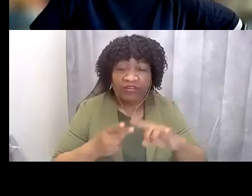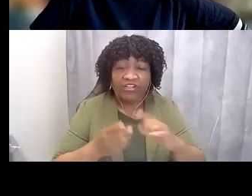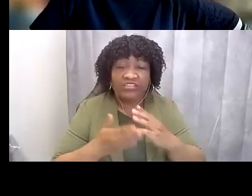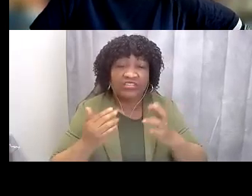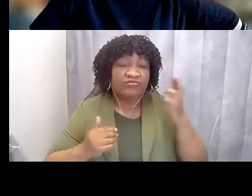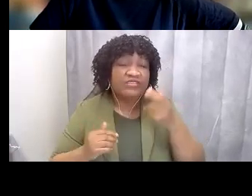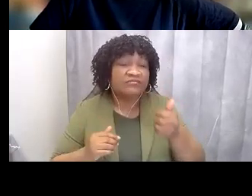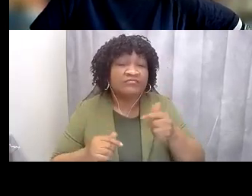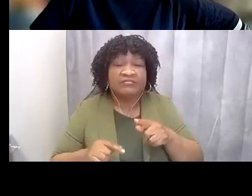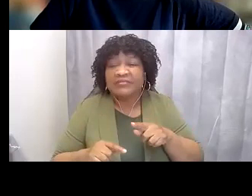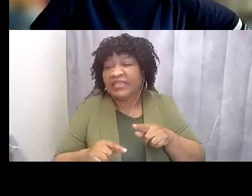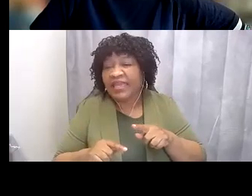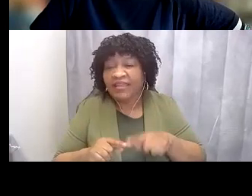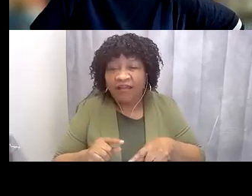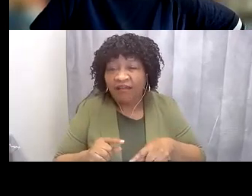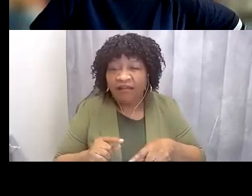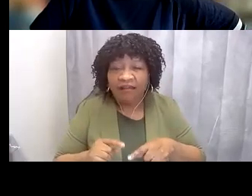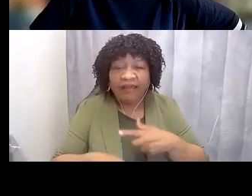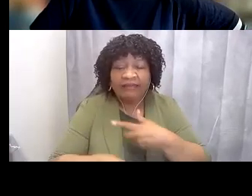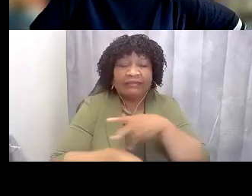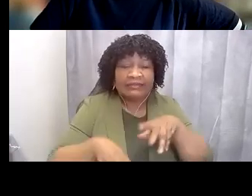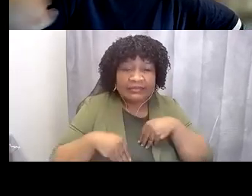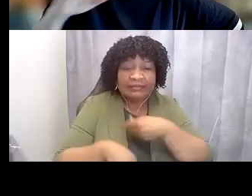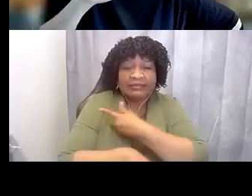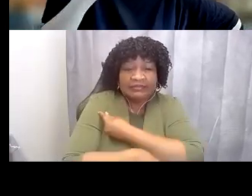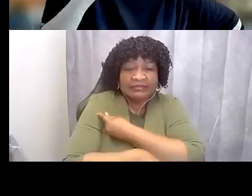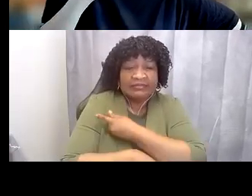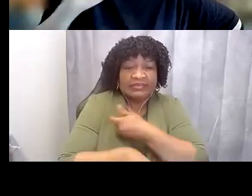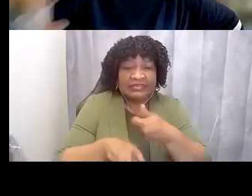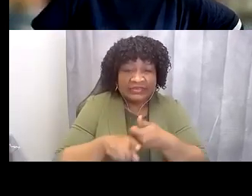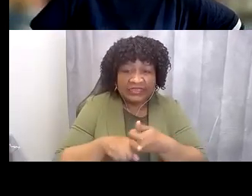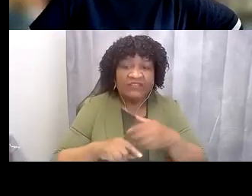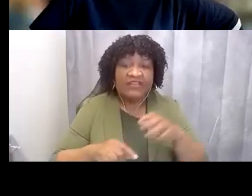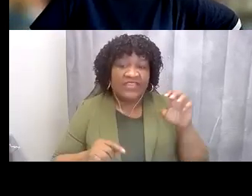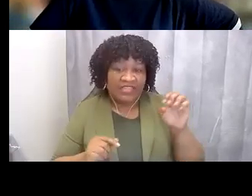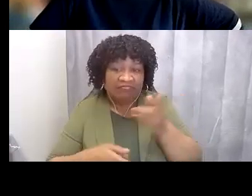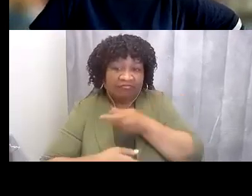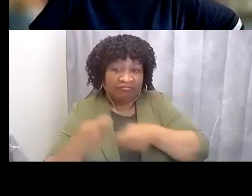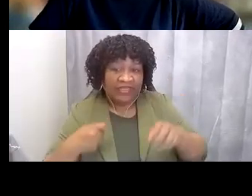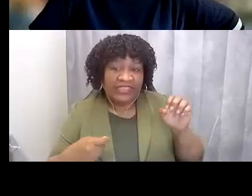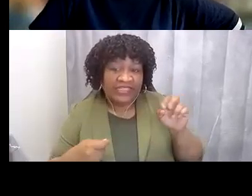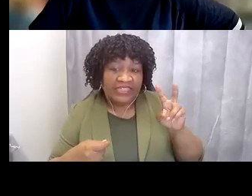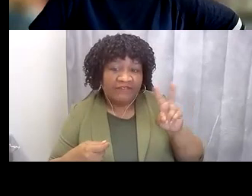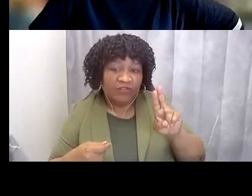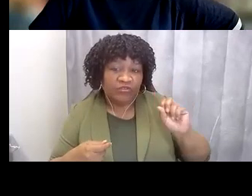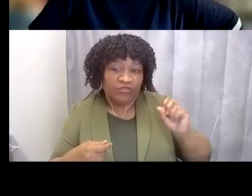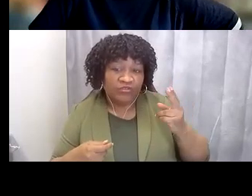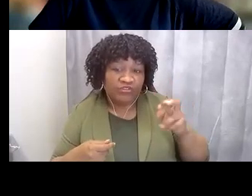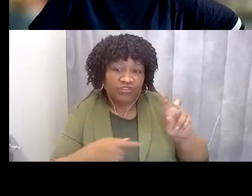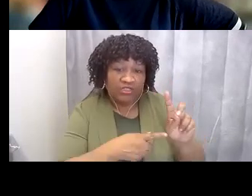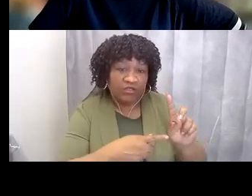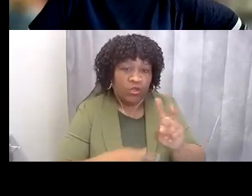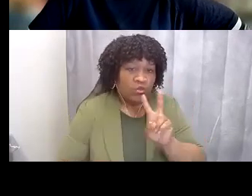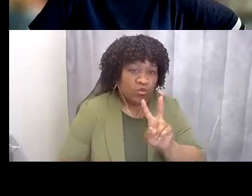they can't take the vaccine or get the vaccine, Evusheld is a medication that is 2